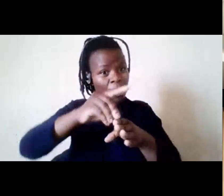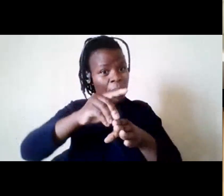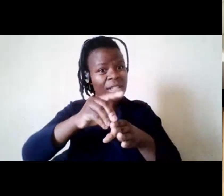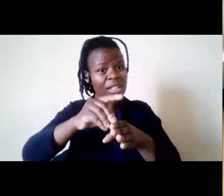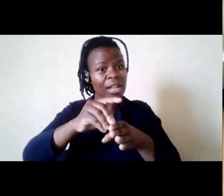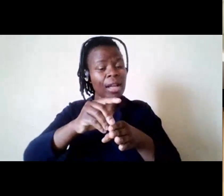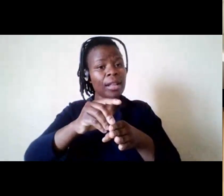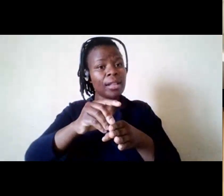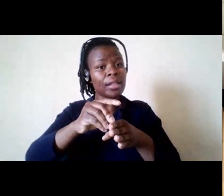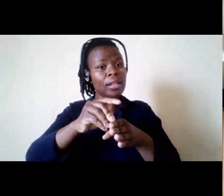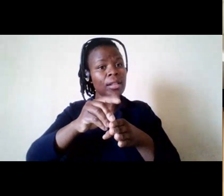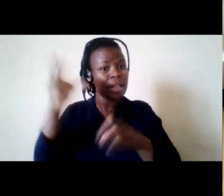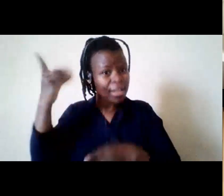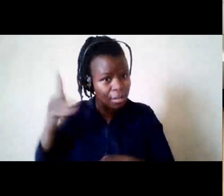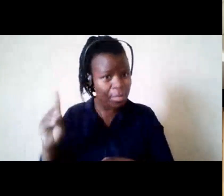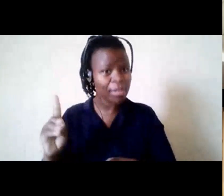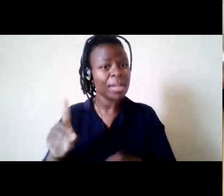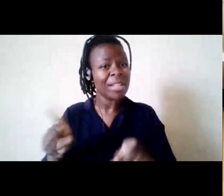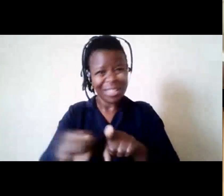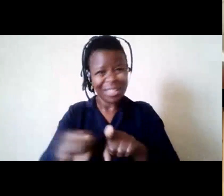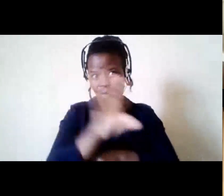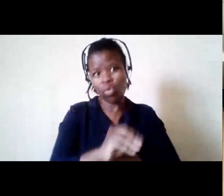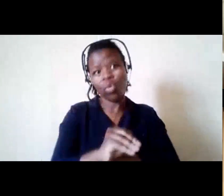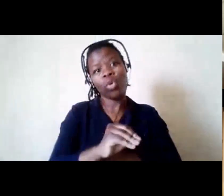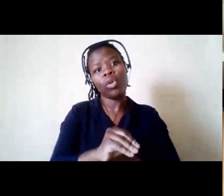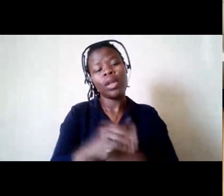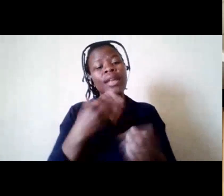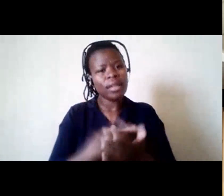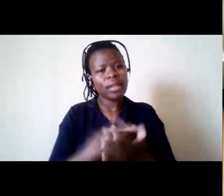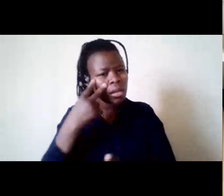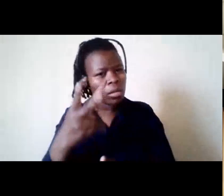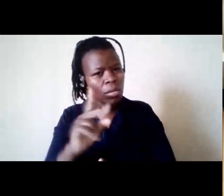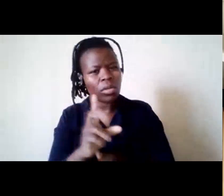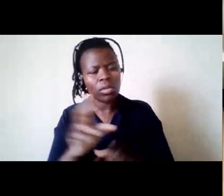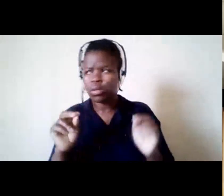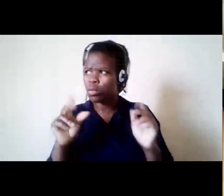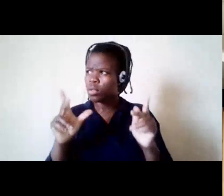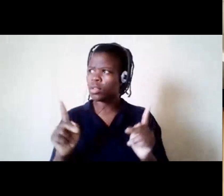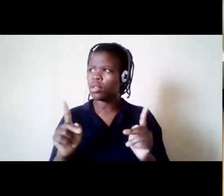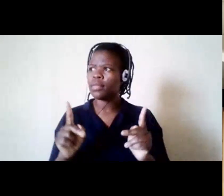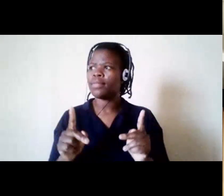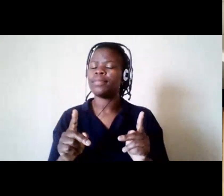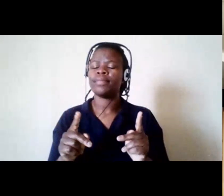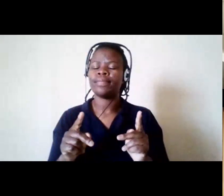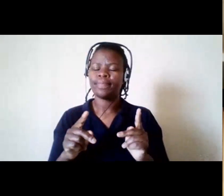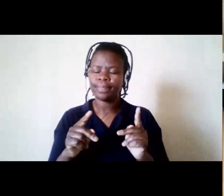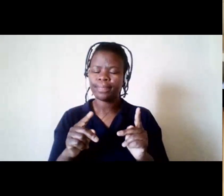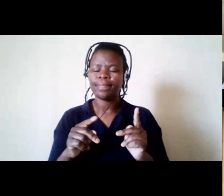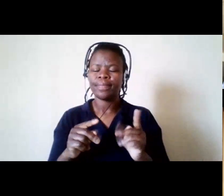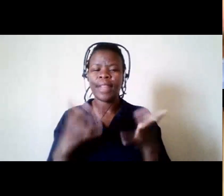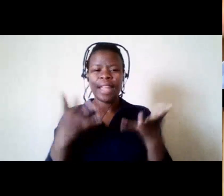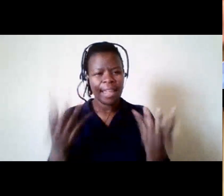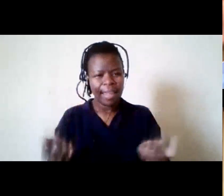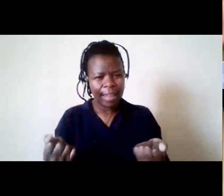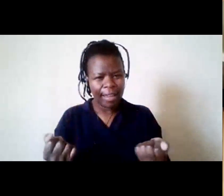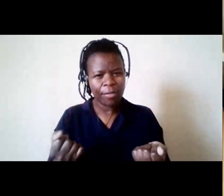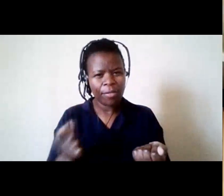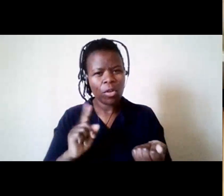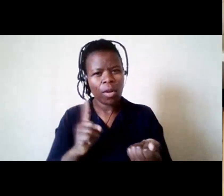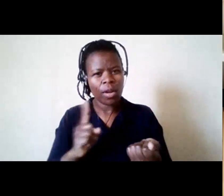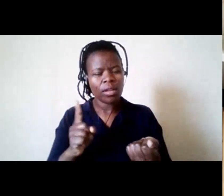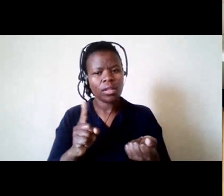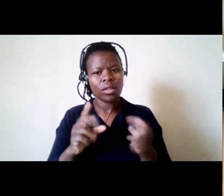your HPCSA and the rest of it. So you can see, so you now start probing, okay, you have the